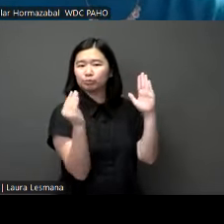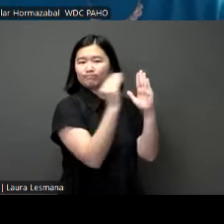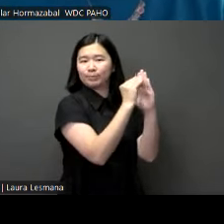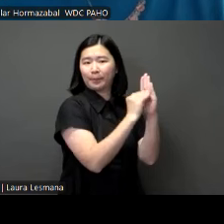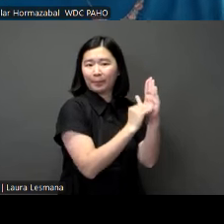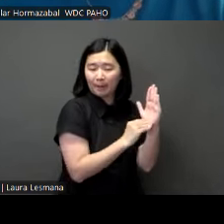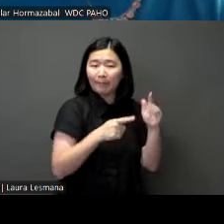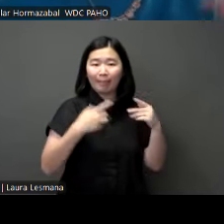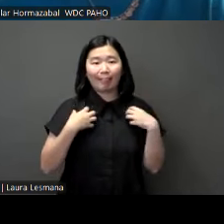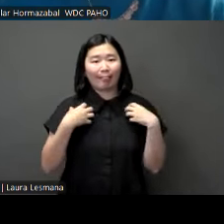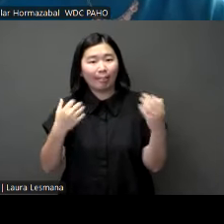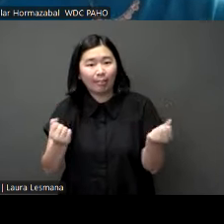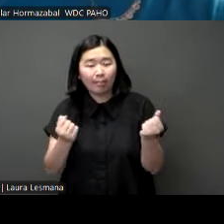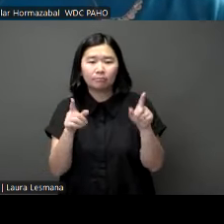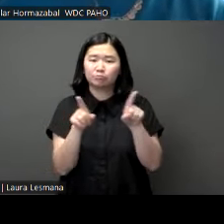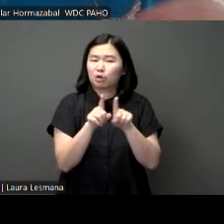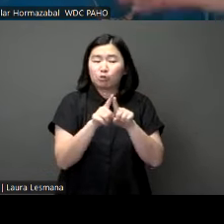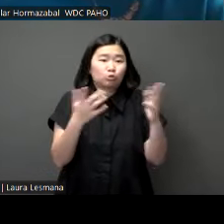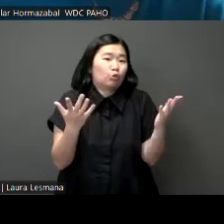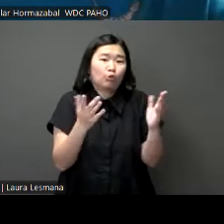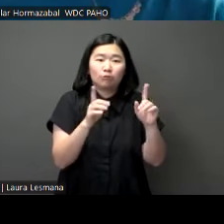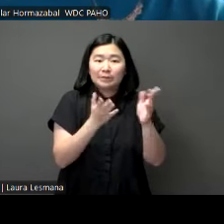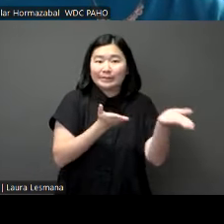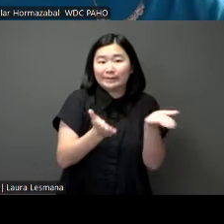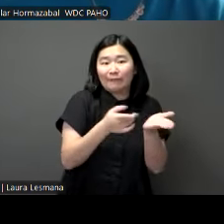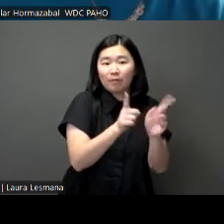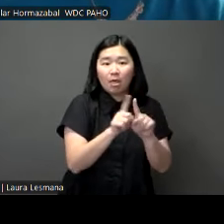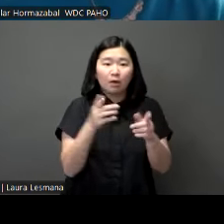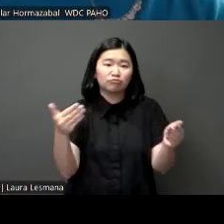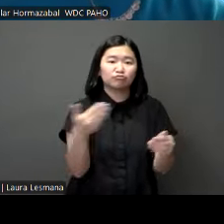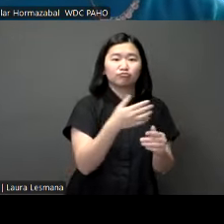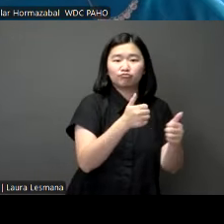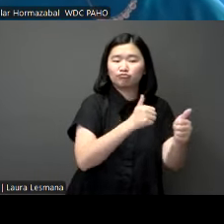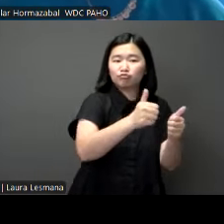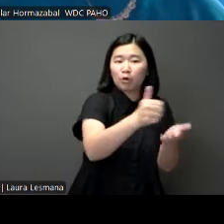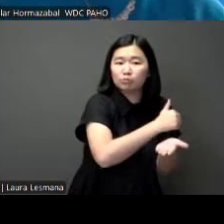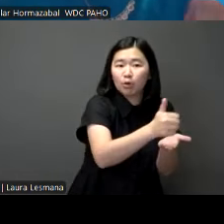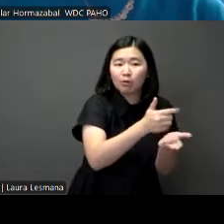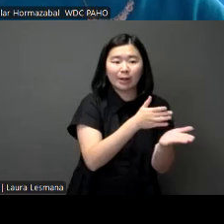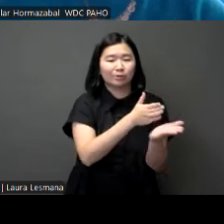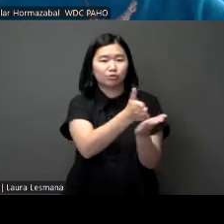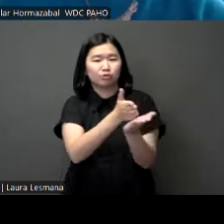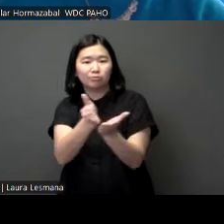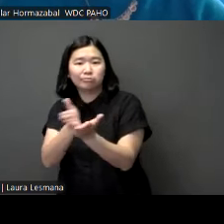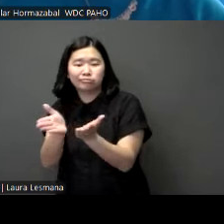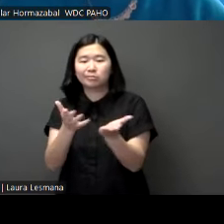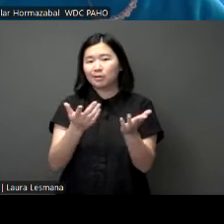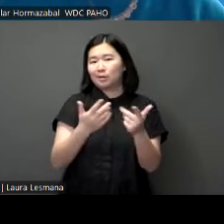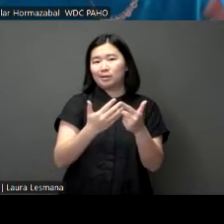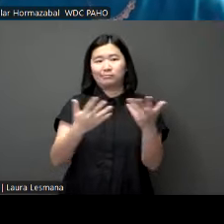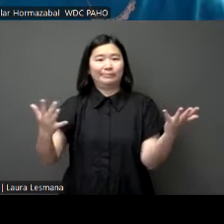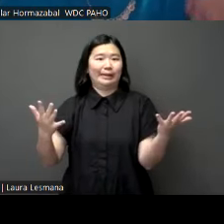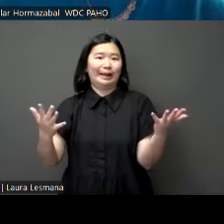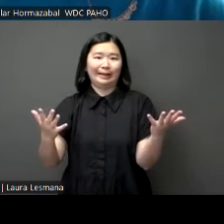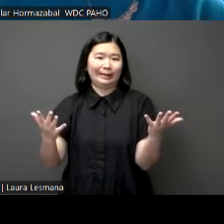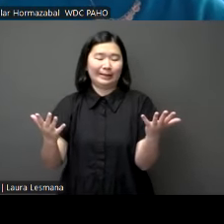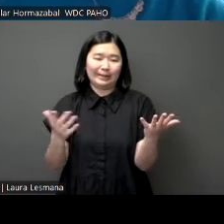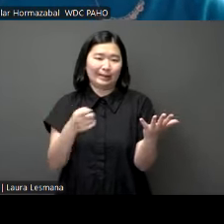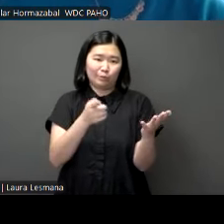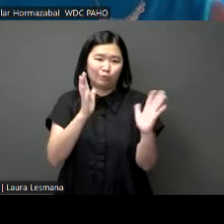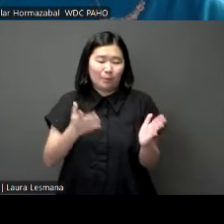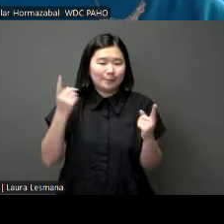8 components, we have been validating some of this. And here, this gives you a general idea. We are right